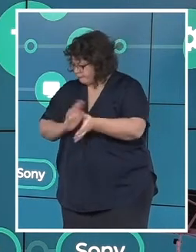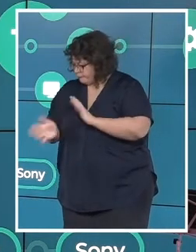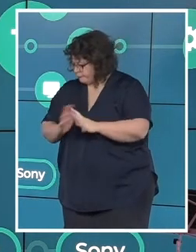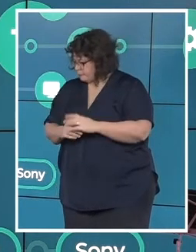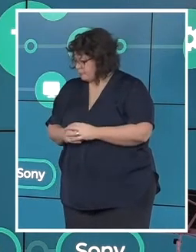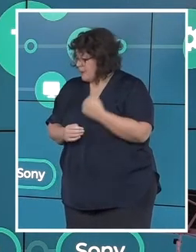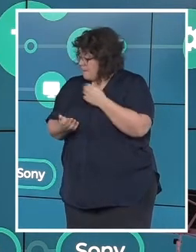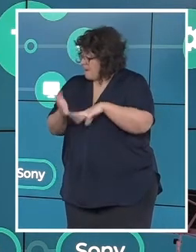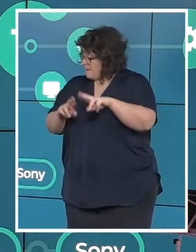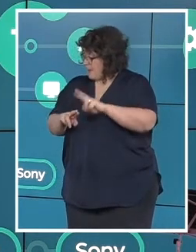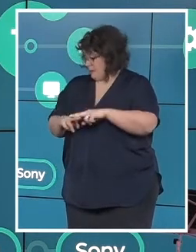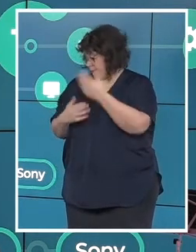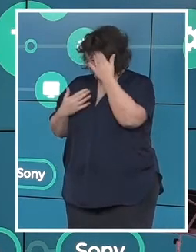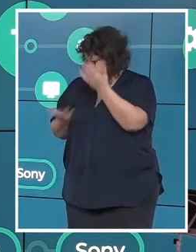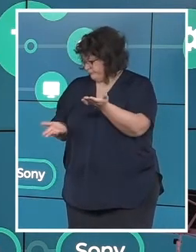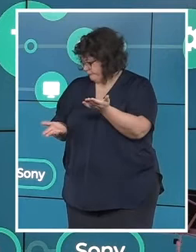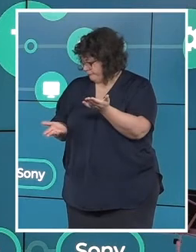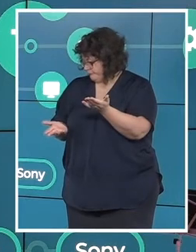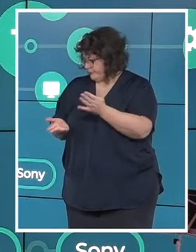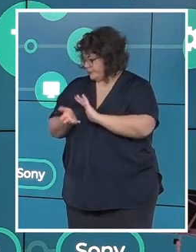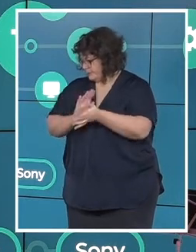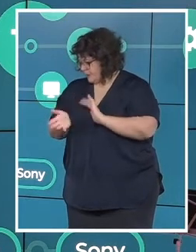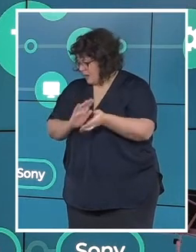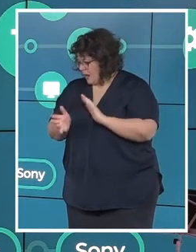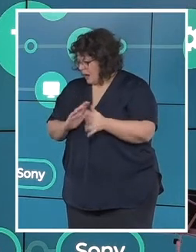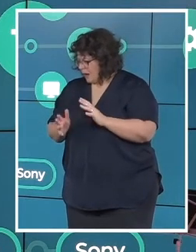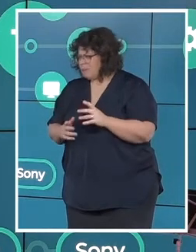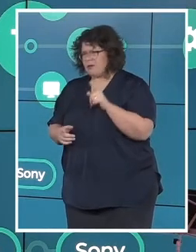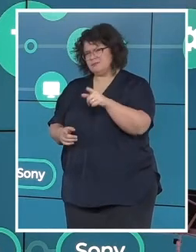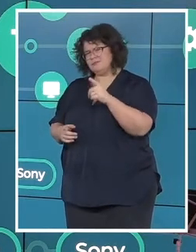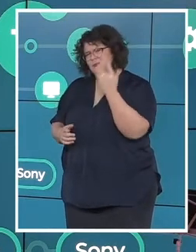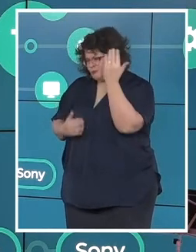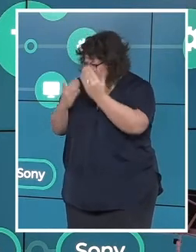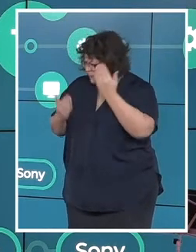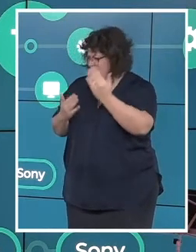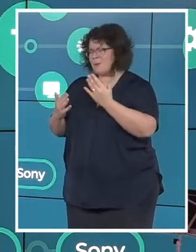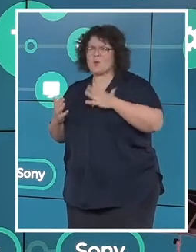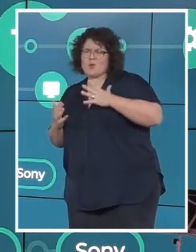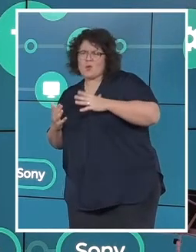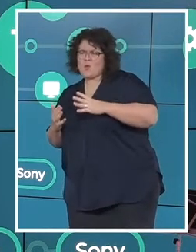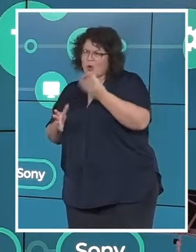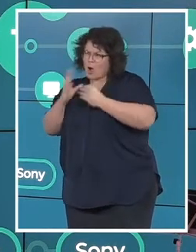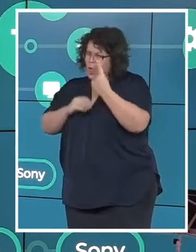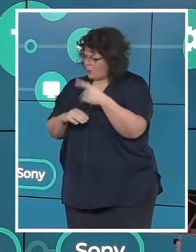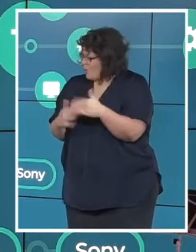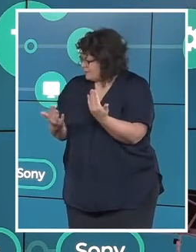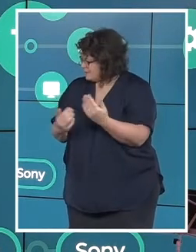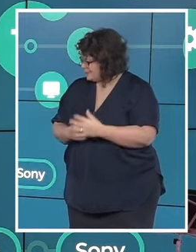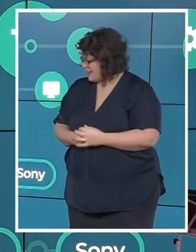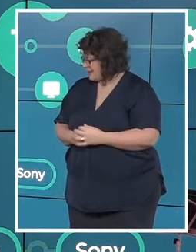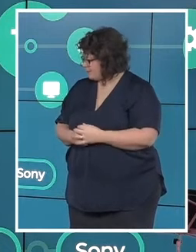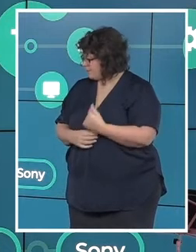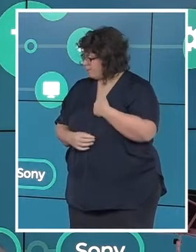it one day. And I really wanted to be able to connect with people. All of us